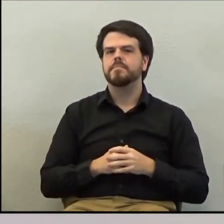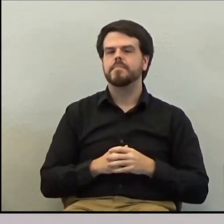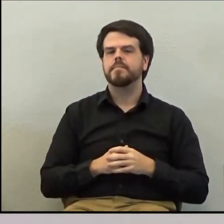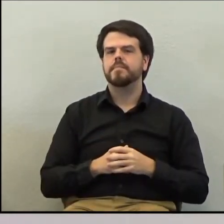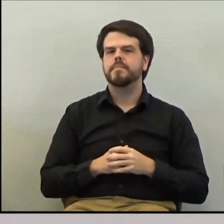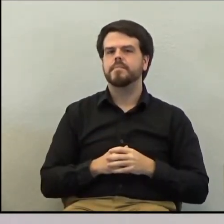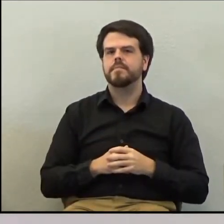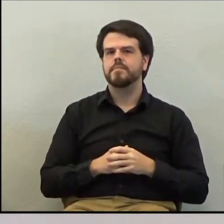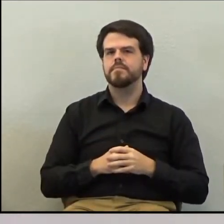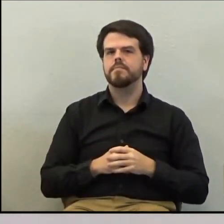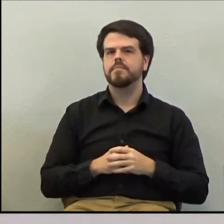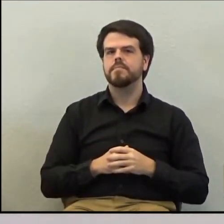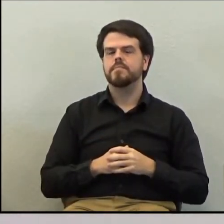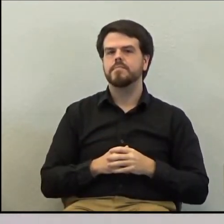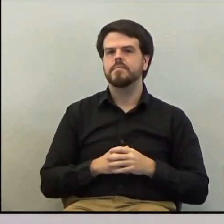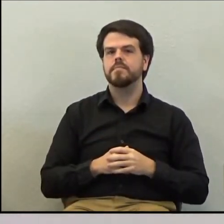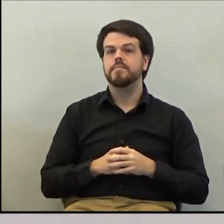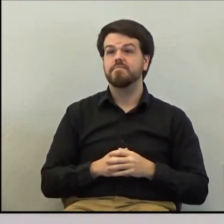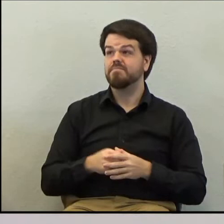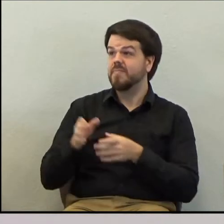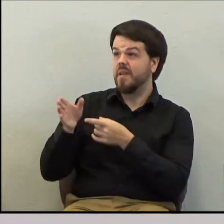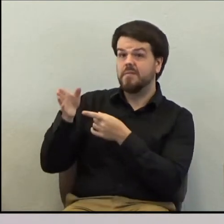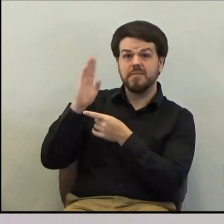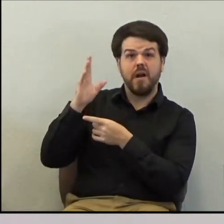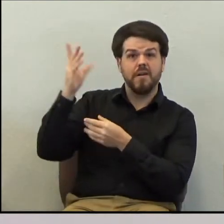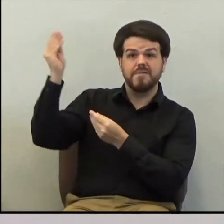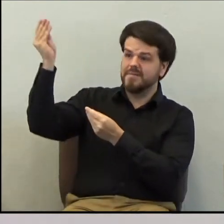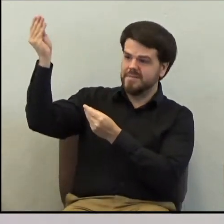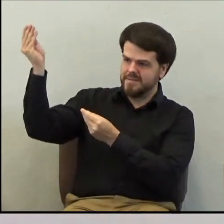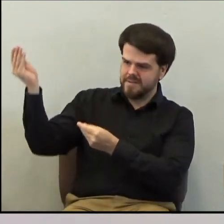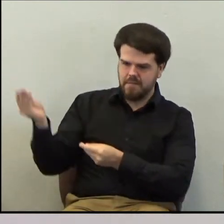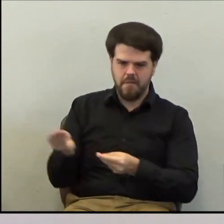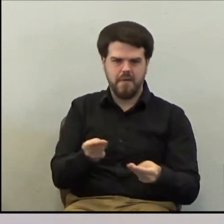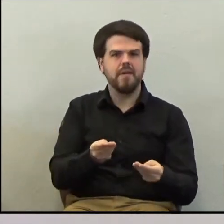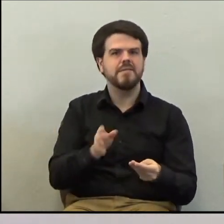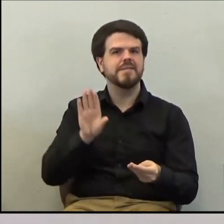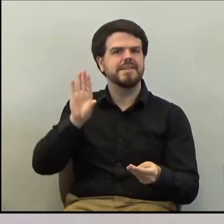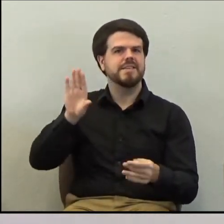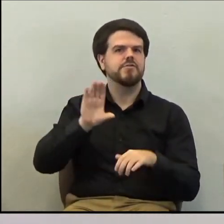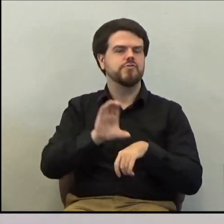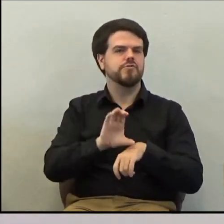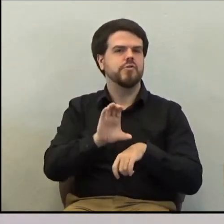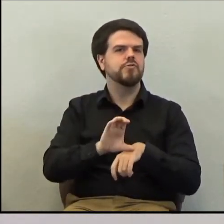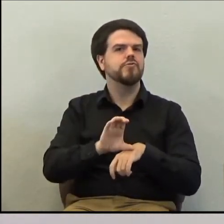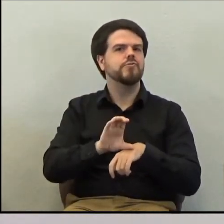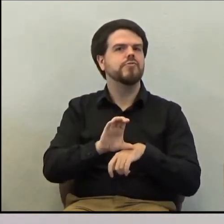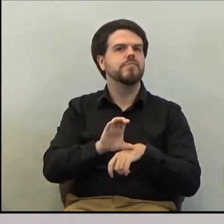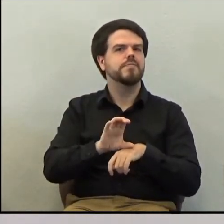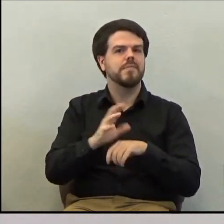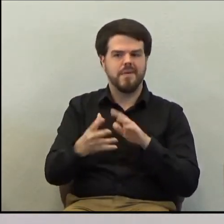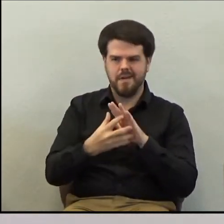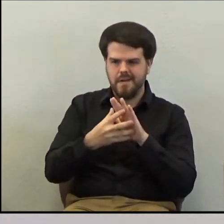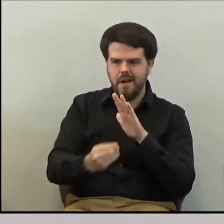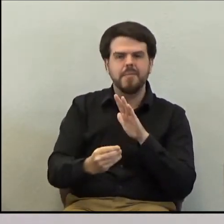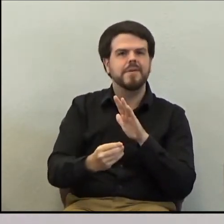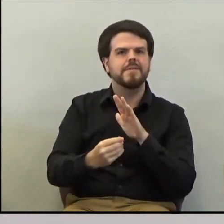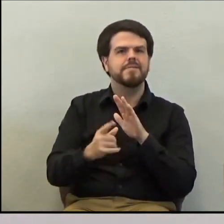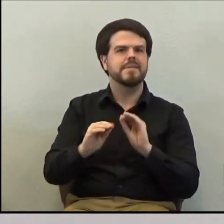we could say that God gave his people, he has given his church, a hard copy of his words.